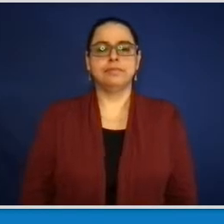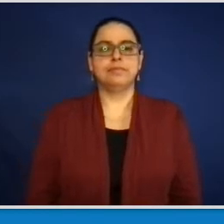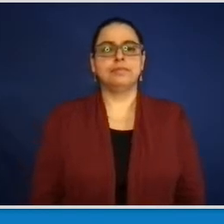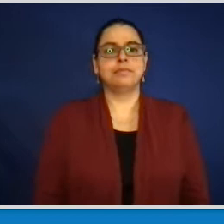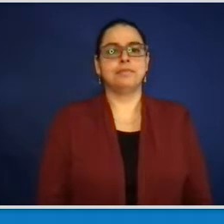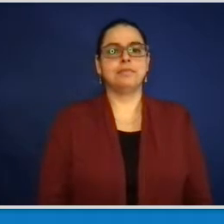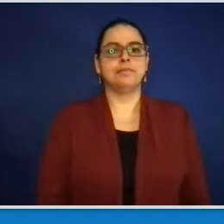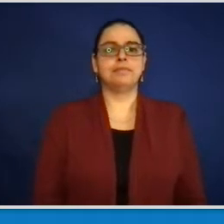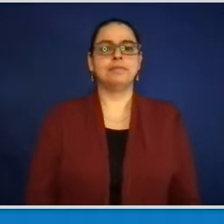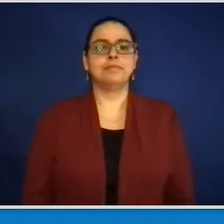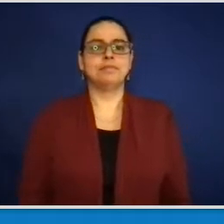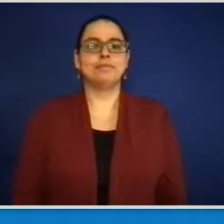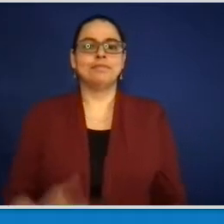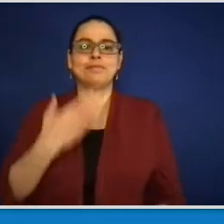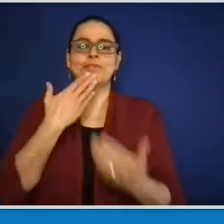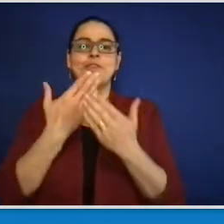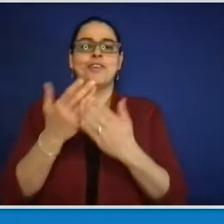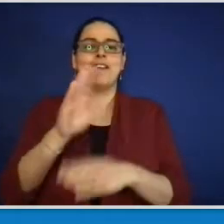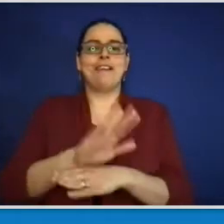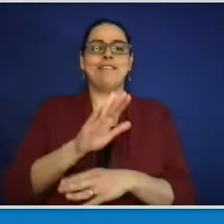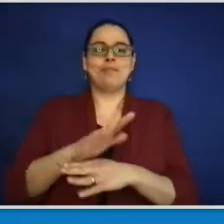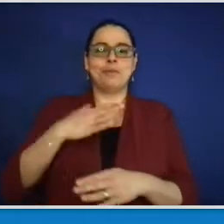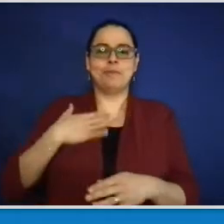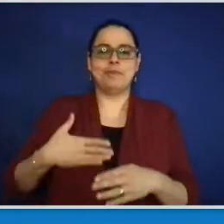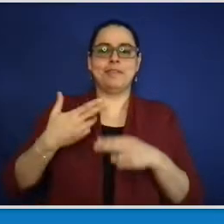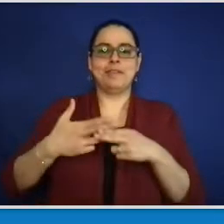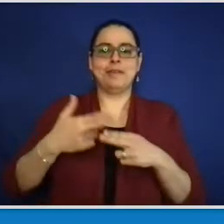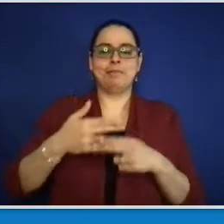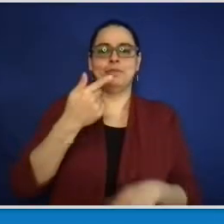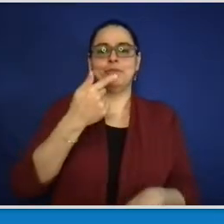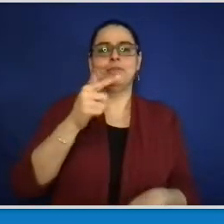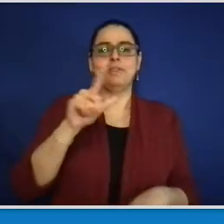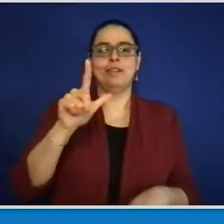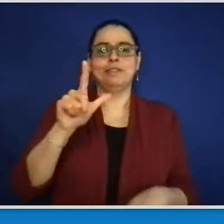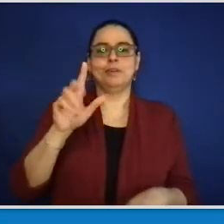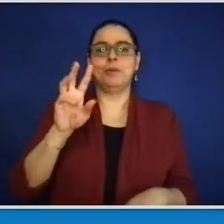Good afternoon. I'm George Latimer, Westchester County Executive, and I'm here on Monday, March